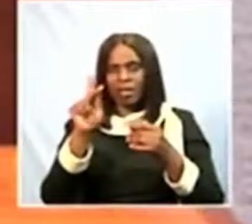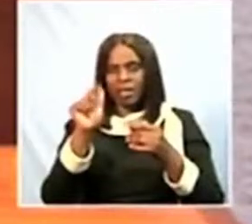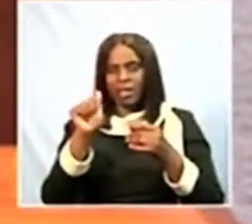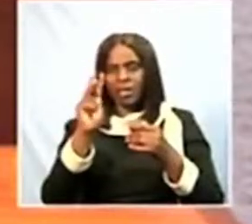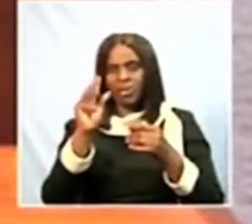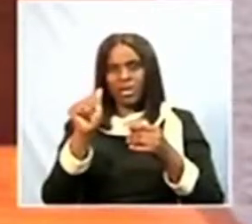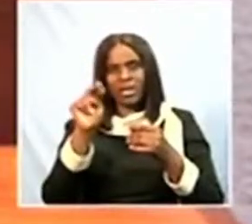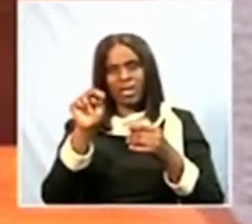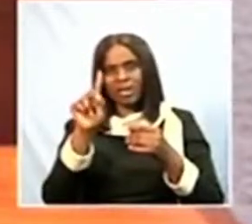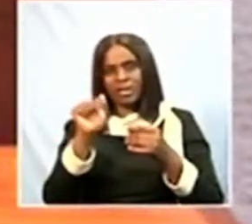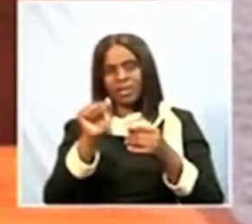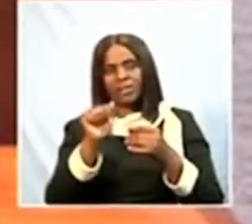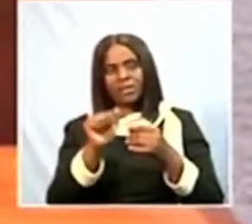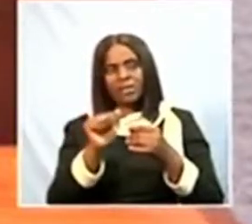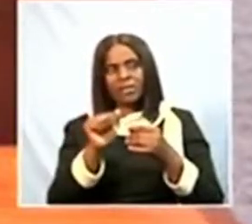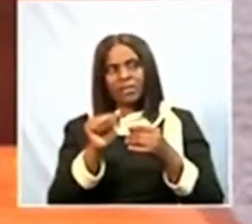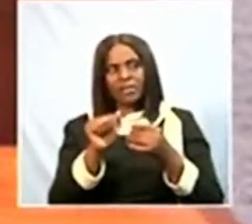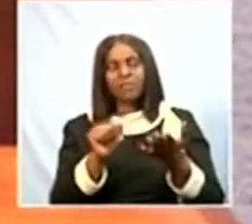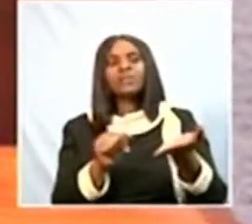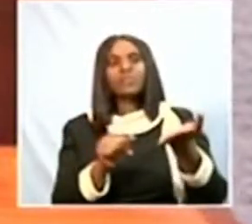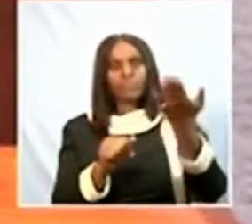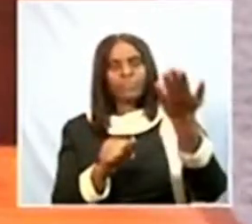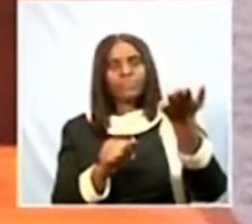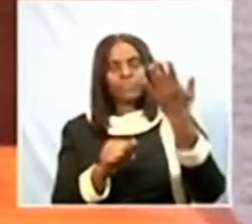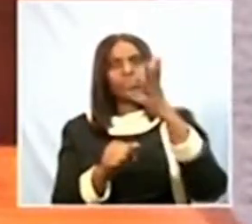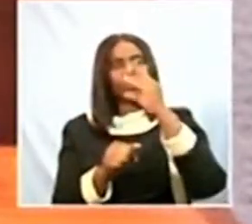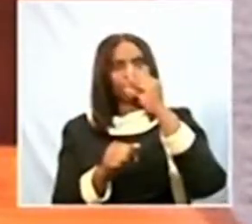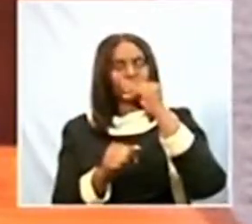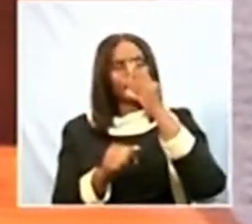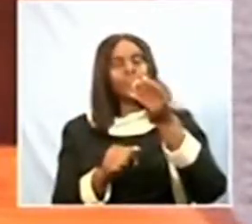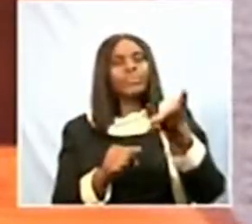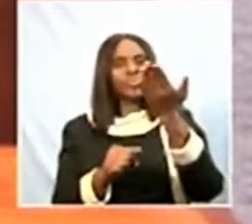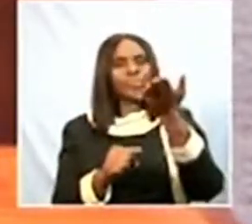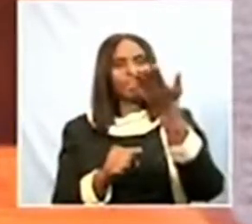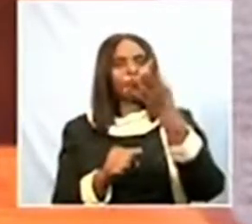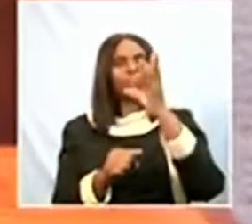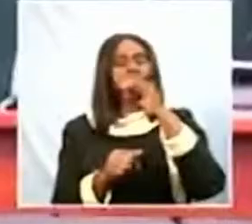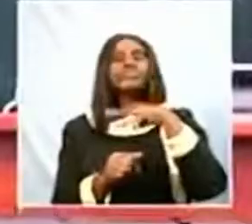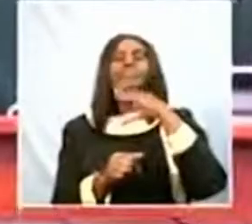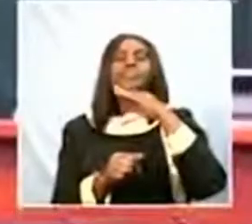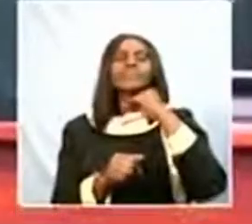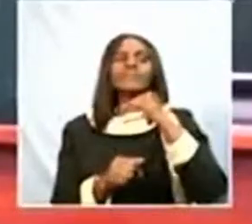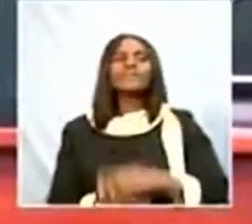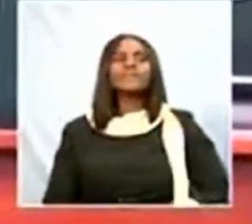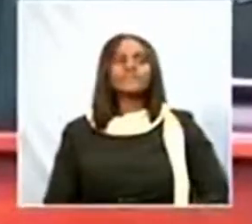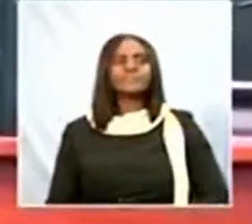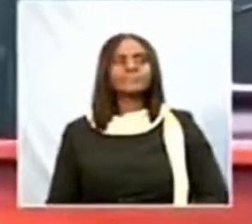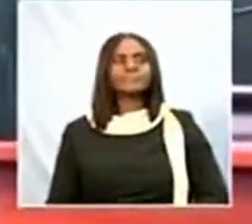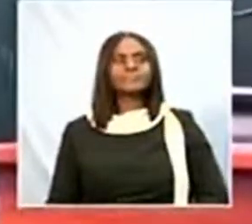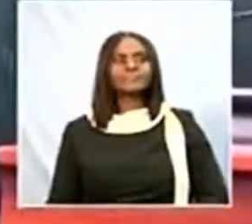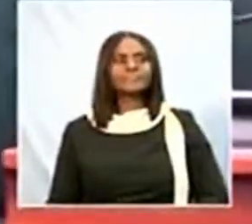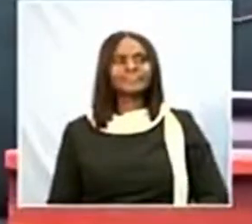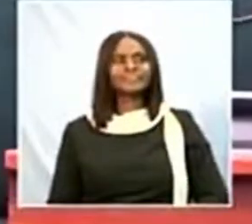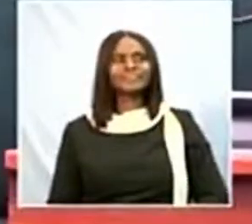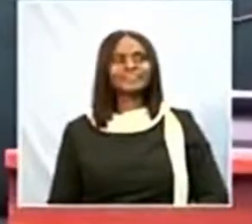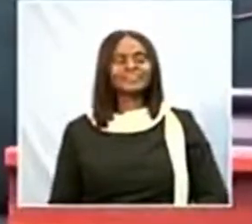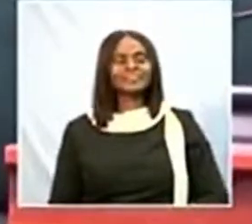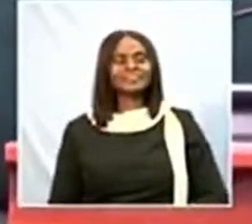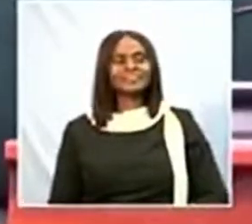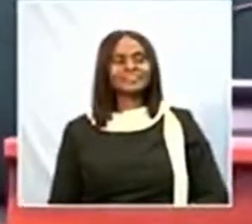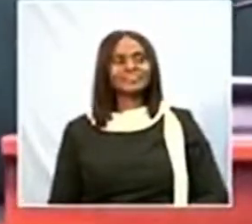Honorable member, be a bit audible now. All right, Madam Speaker. My name is Lutanda Chandamumba from the